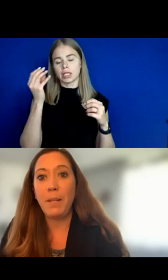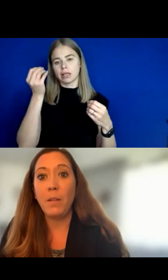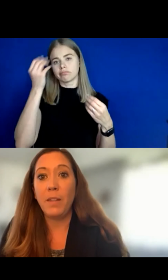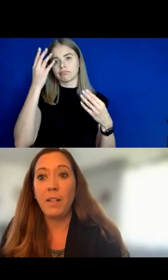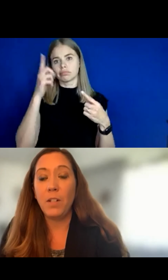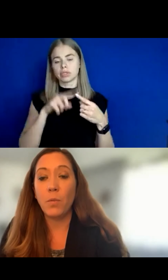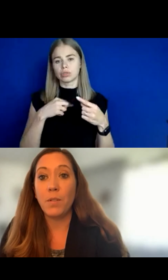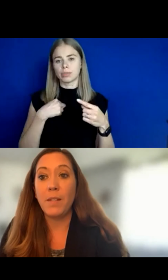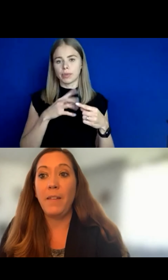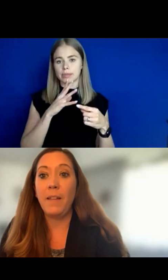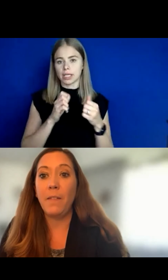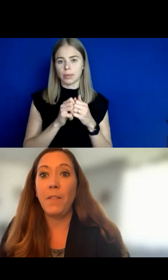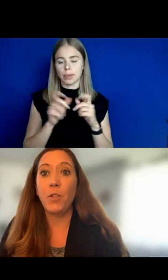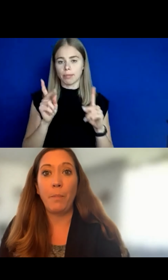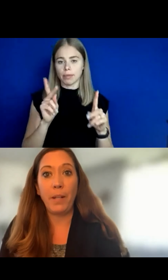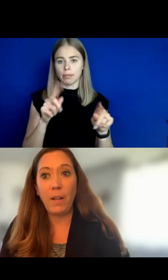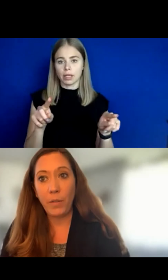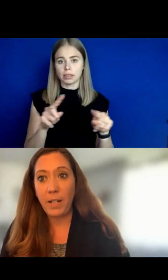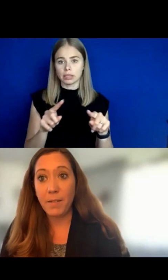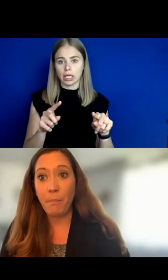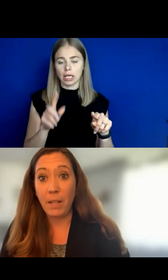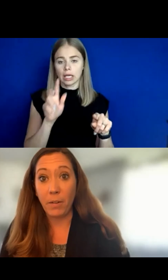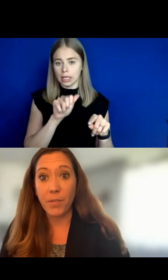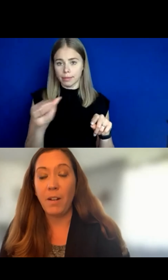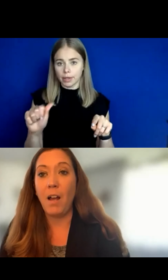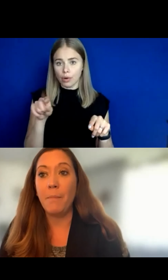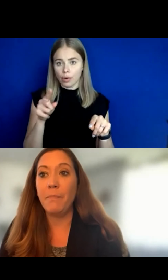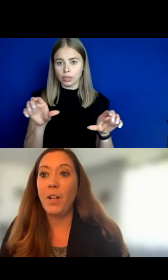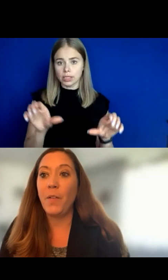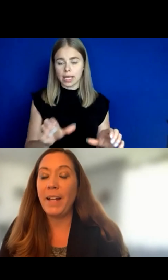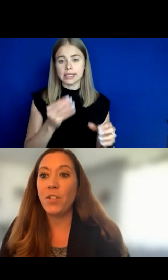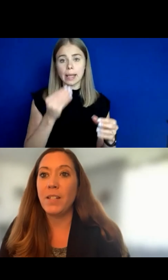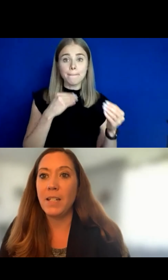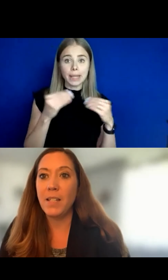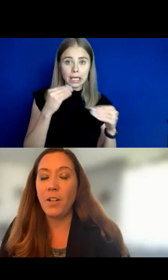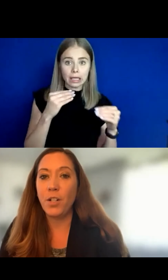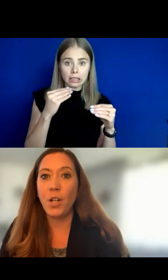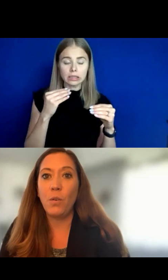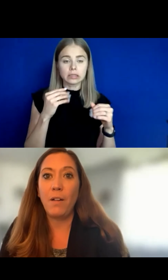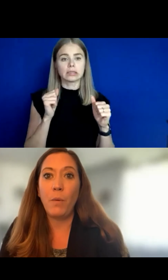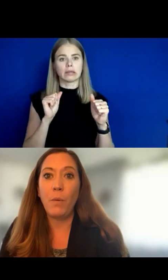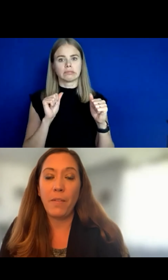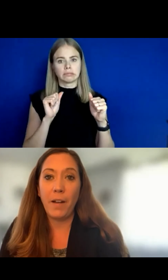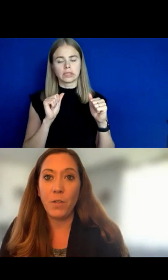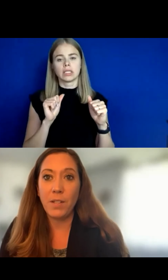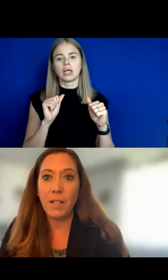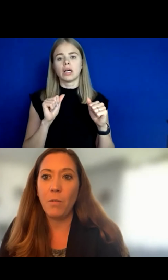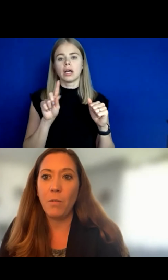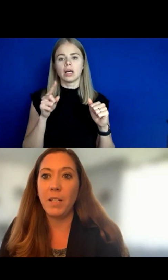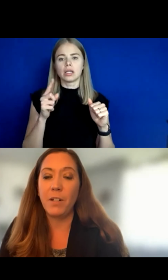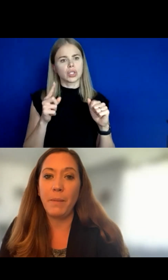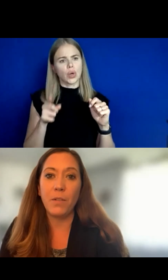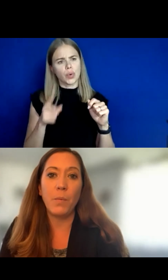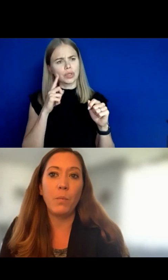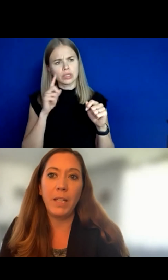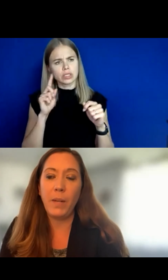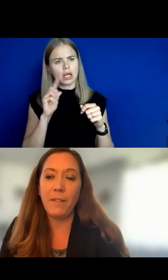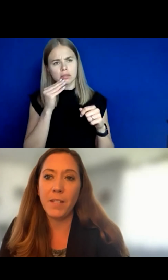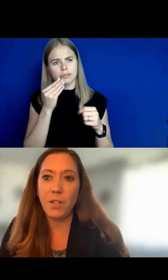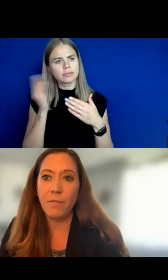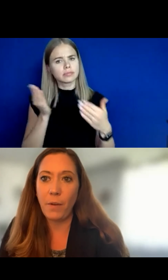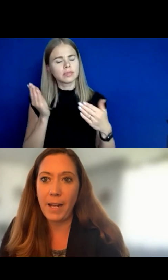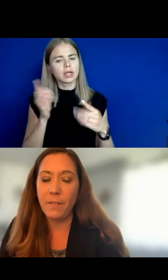when I'm speaking with individuals that think that the AAA only does meals. You know, that's just this undertone of, well, we thought you just did home delivered meals, when